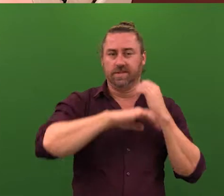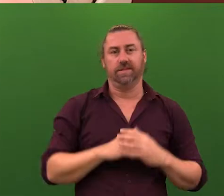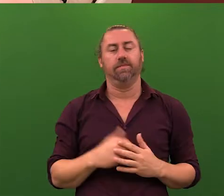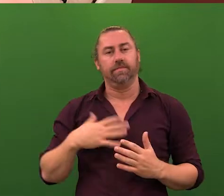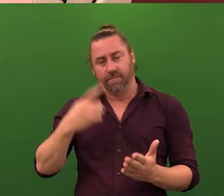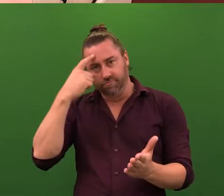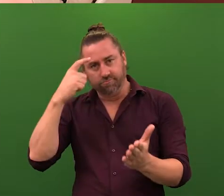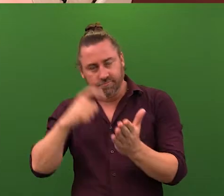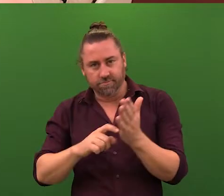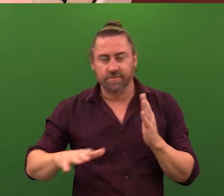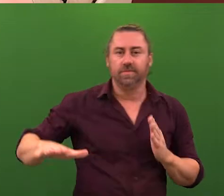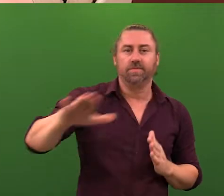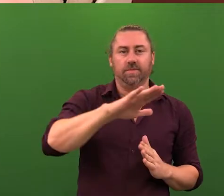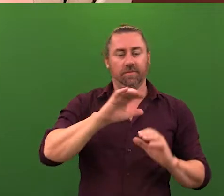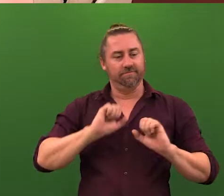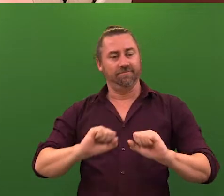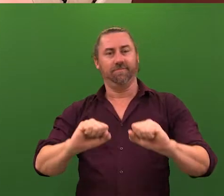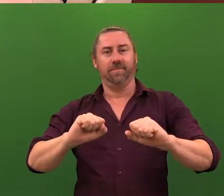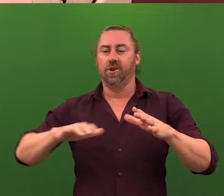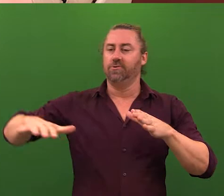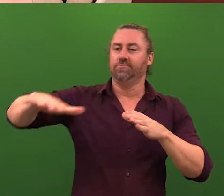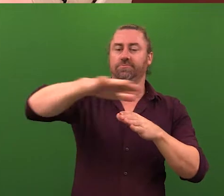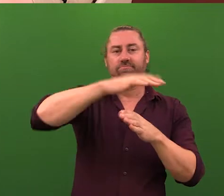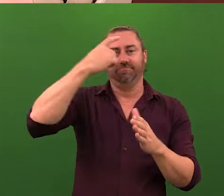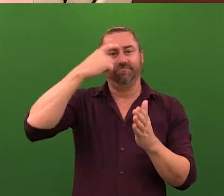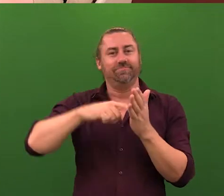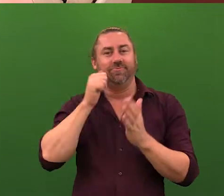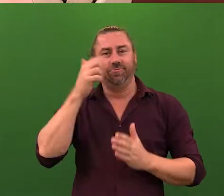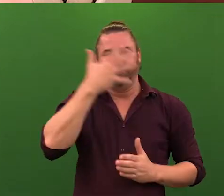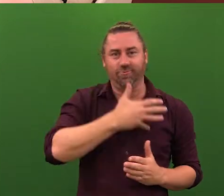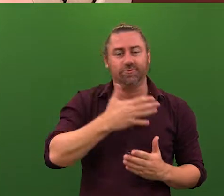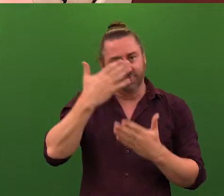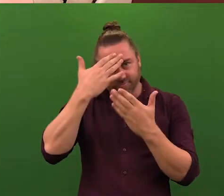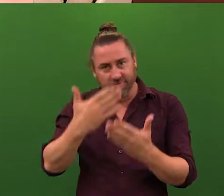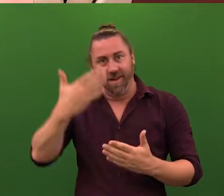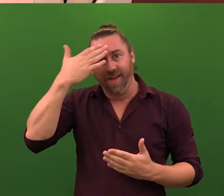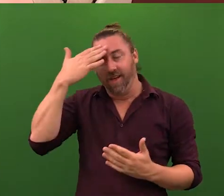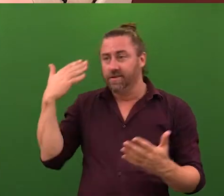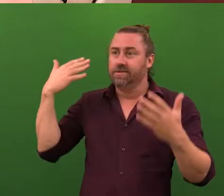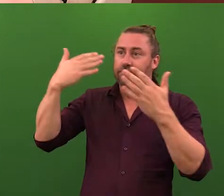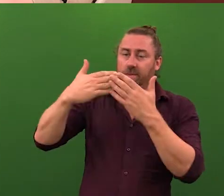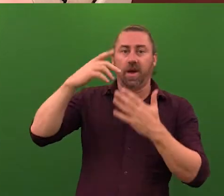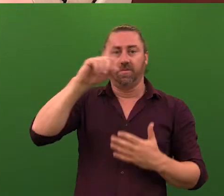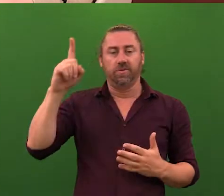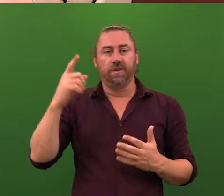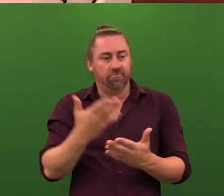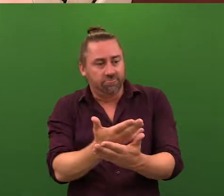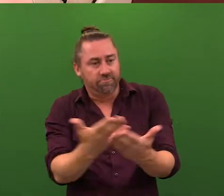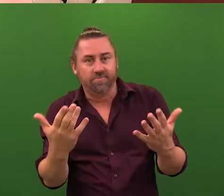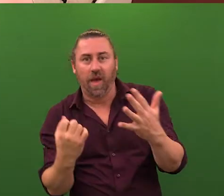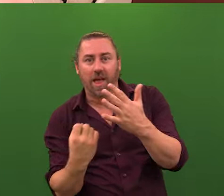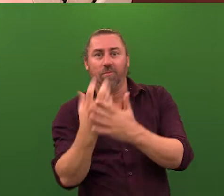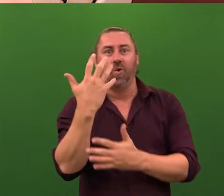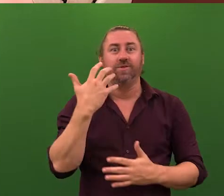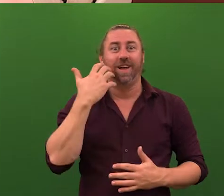all Aboriginal members of the Birri Nation and pay respects to elders past and present, as well as young emerging